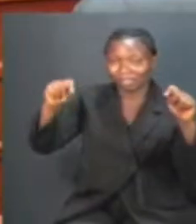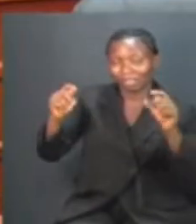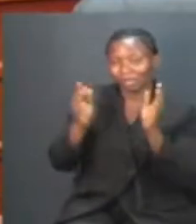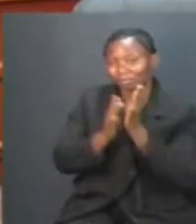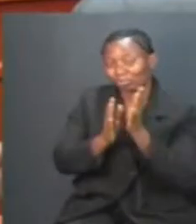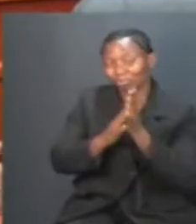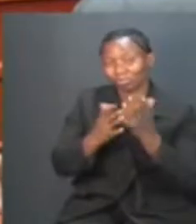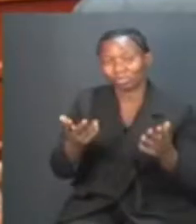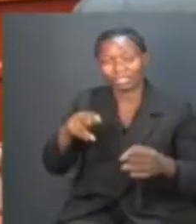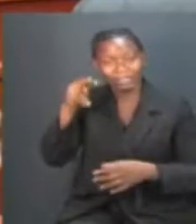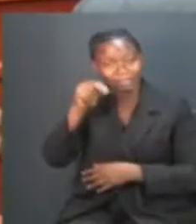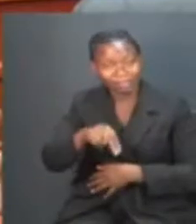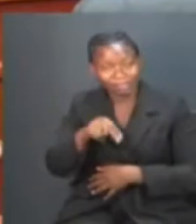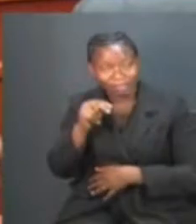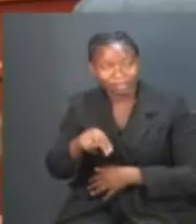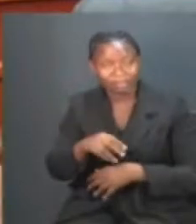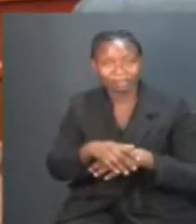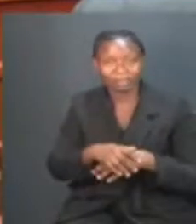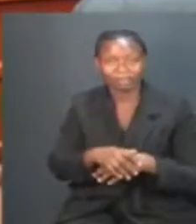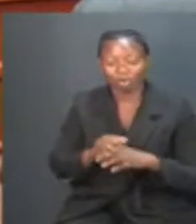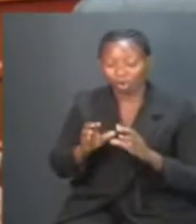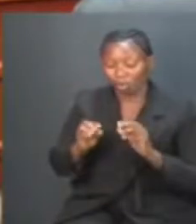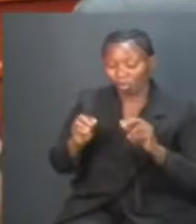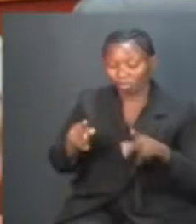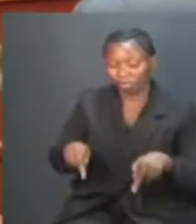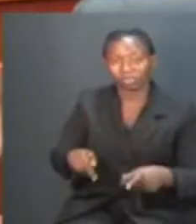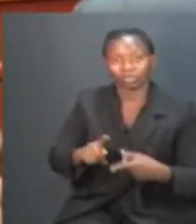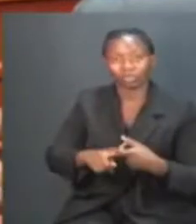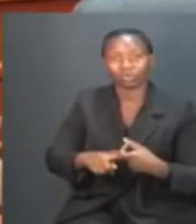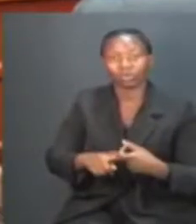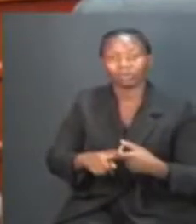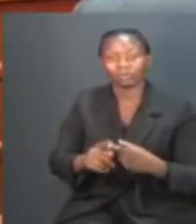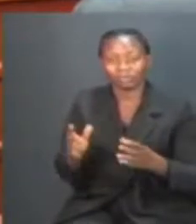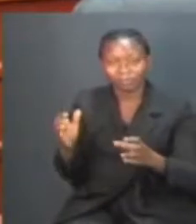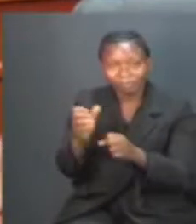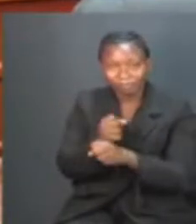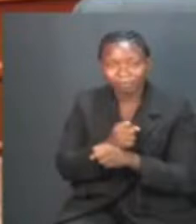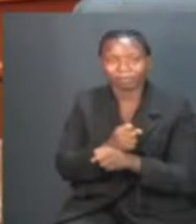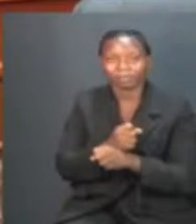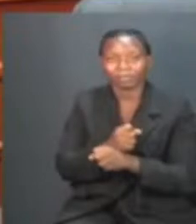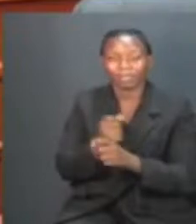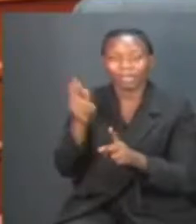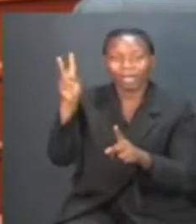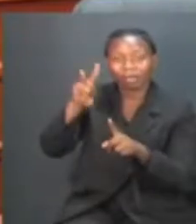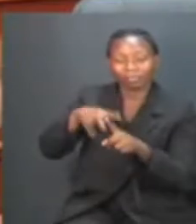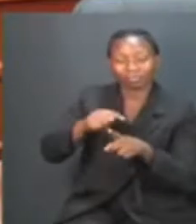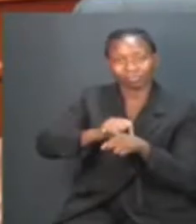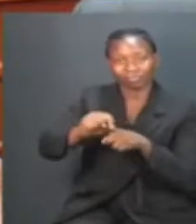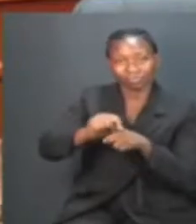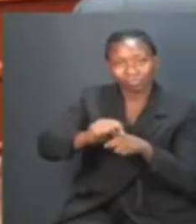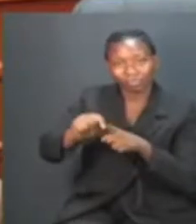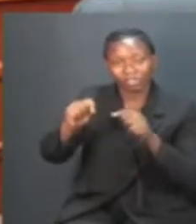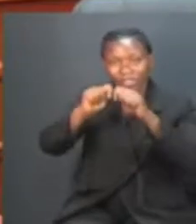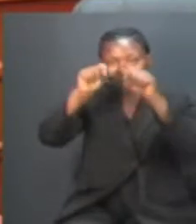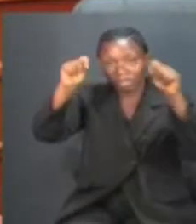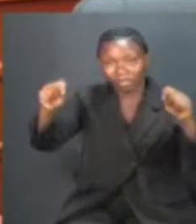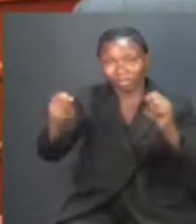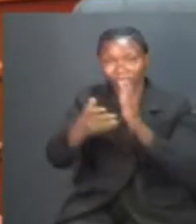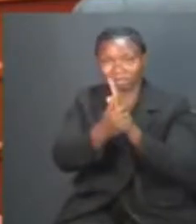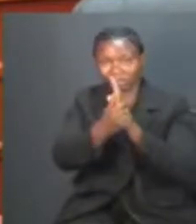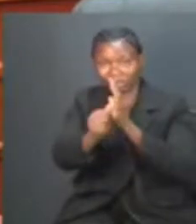schools need that opportunity to be absorbed, to apply the training, the technical skills they've